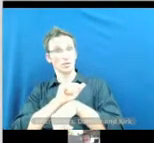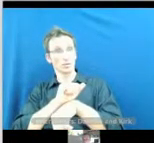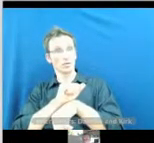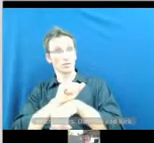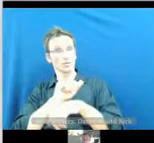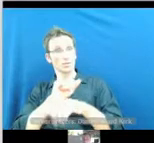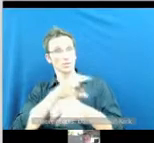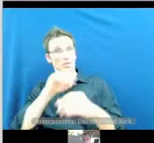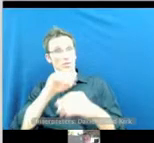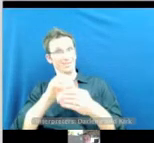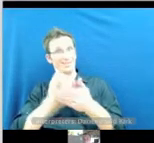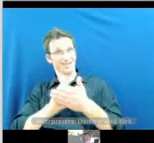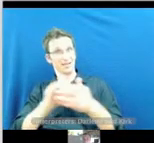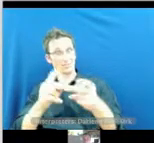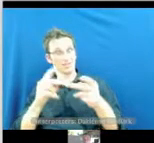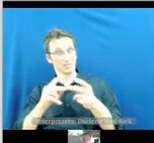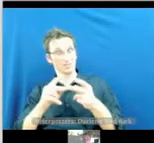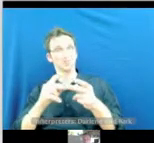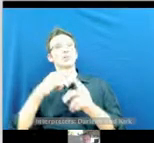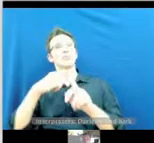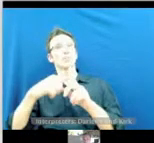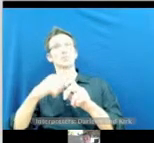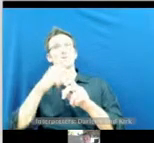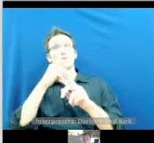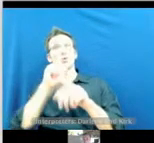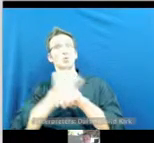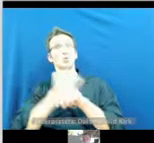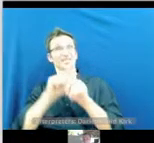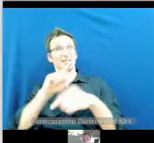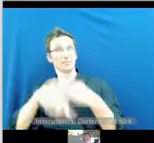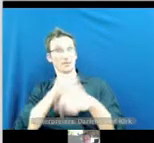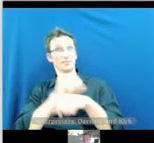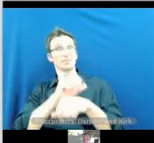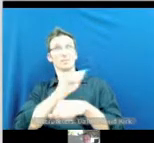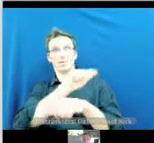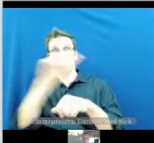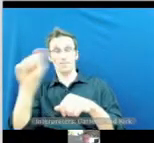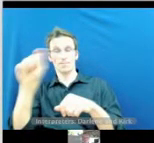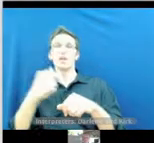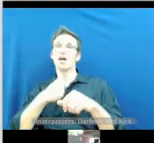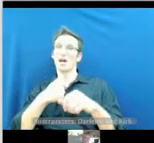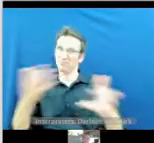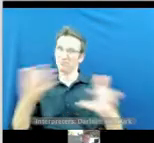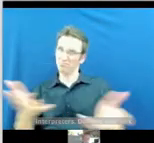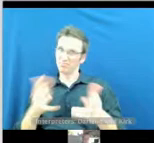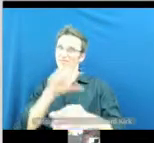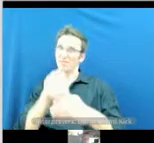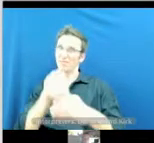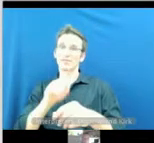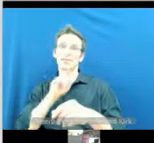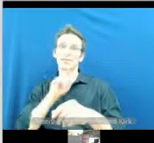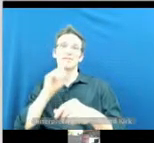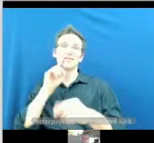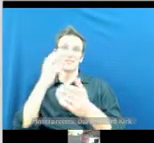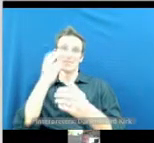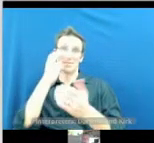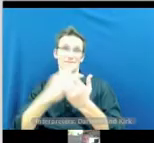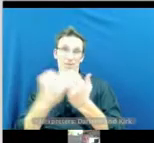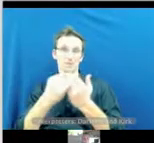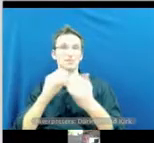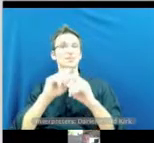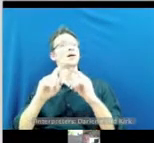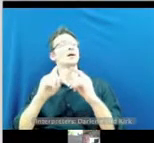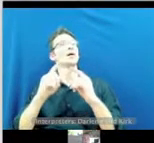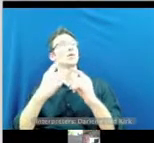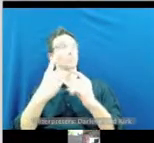country, is I would absolutely engage with the Deafblind Project. And the challenge with the Deafblind projects, though, is that they're designed